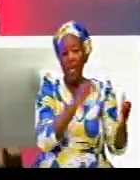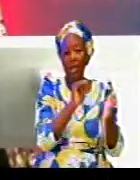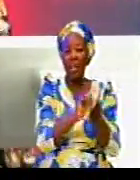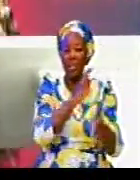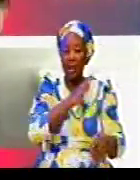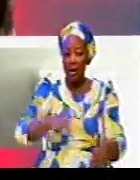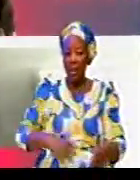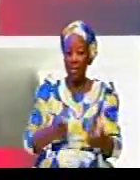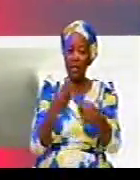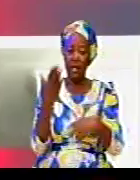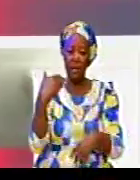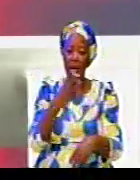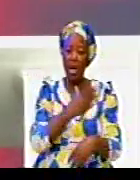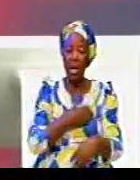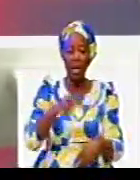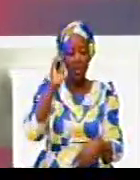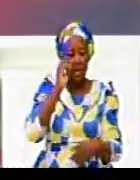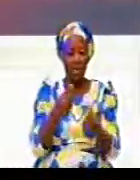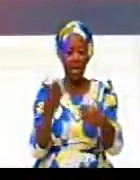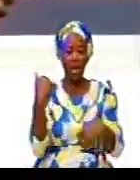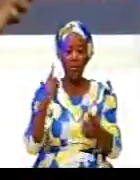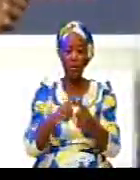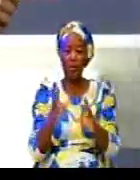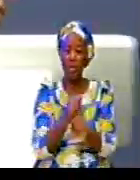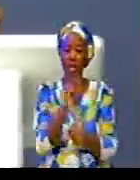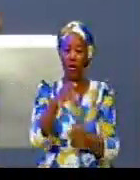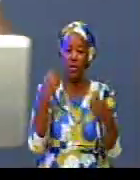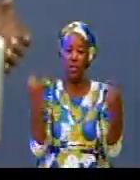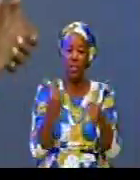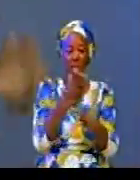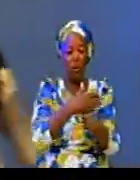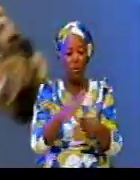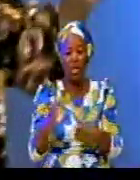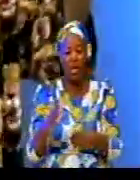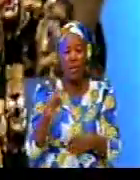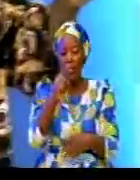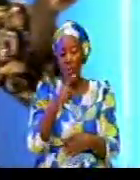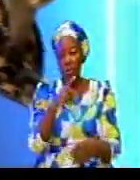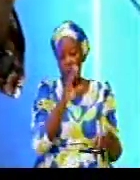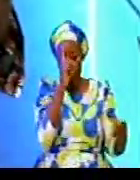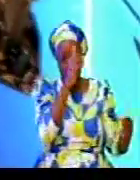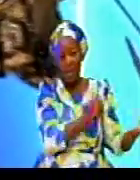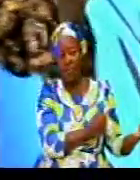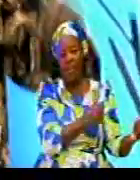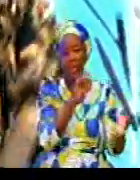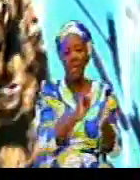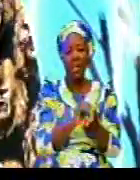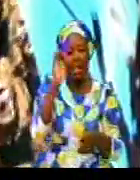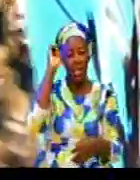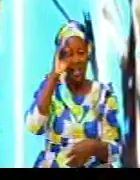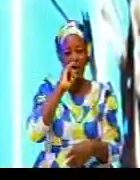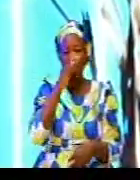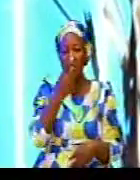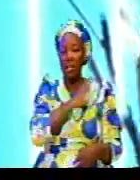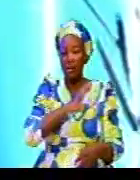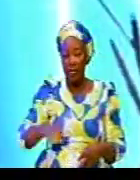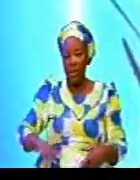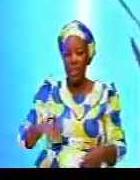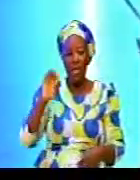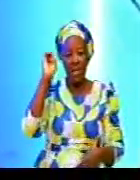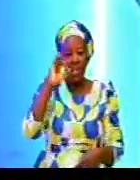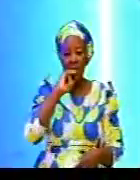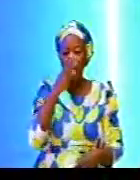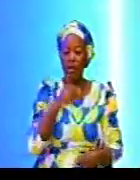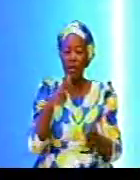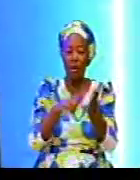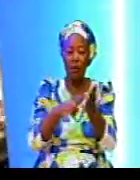again. You believe that Christ came, and he came to take your sins away. You believe